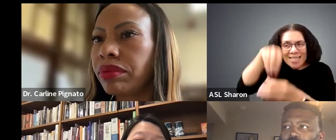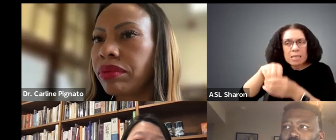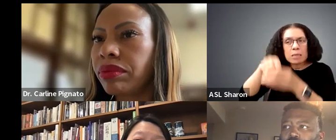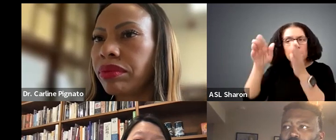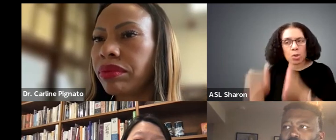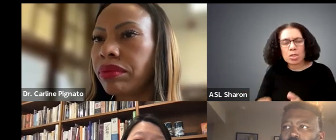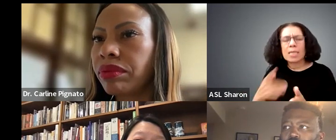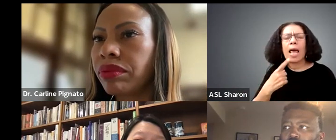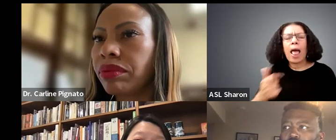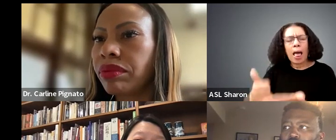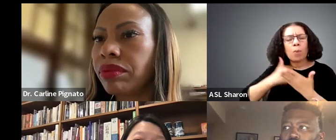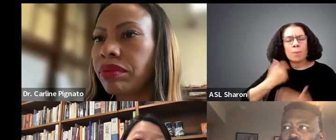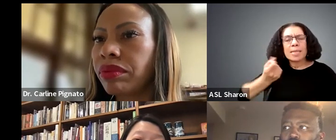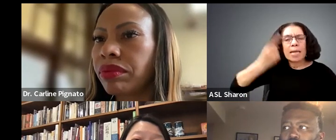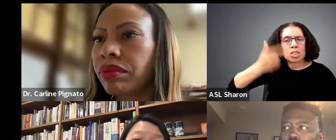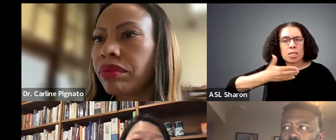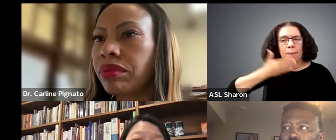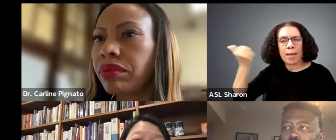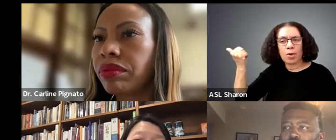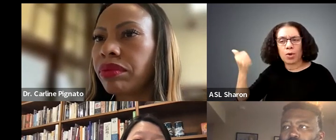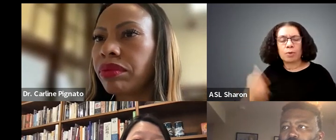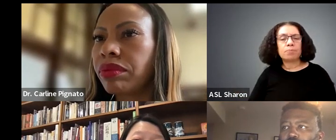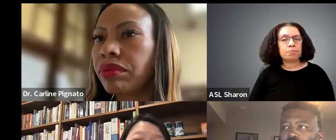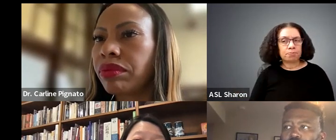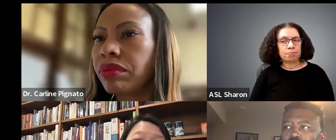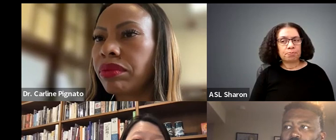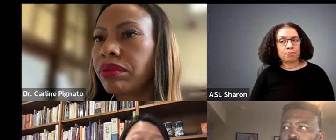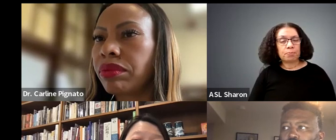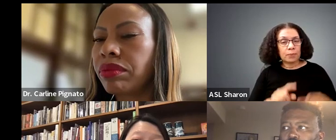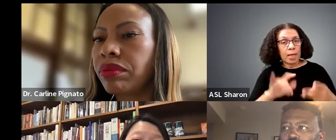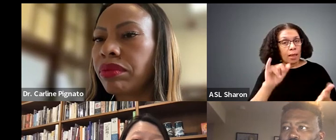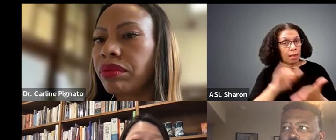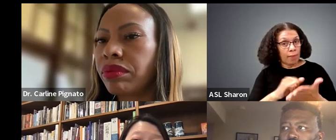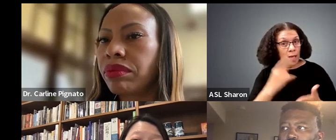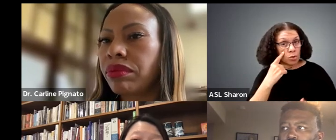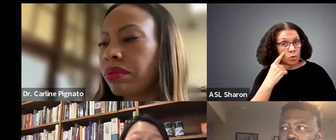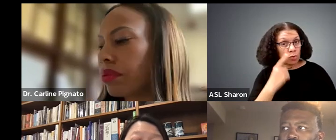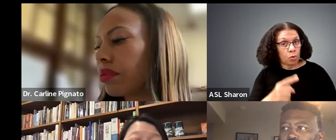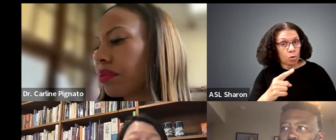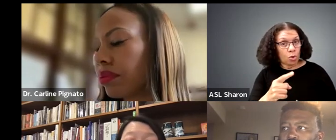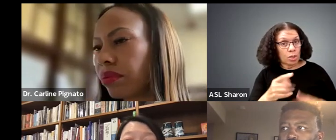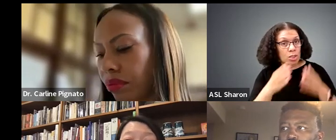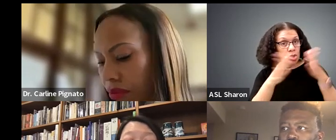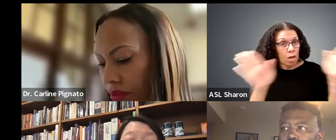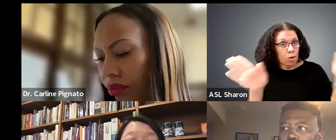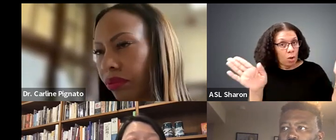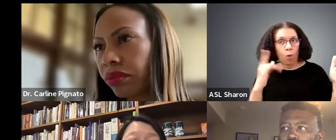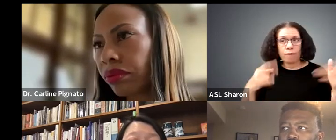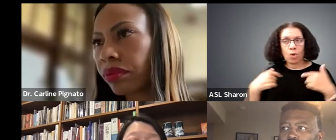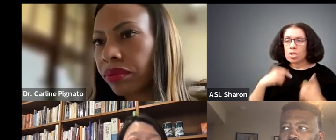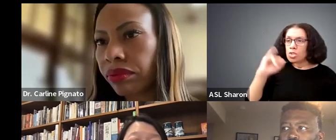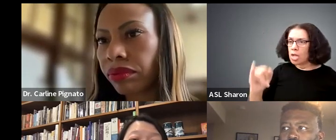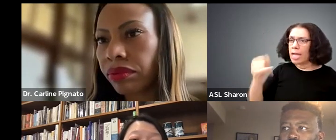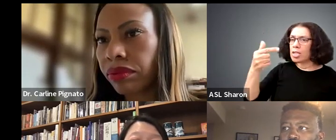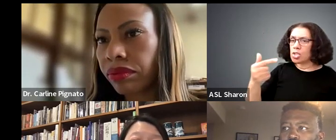better. That second part question for the firm, JG Consulting, or just for in general? No, that's what JG Consulting,